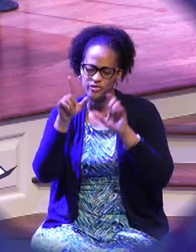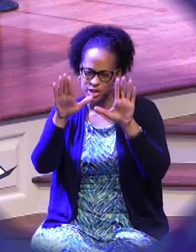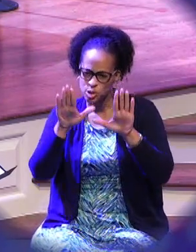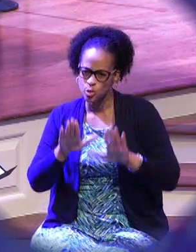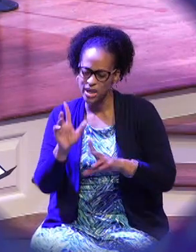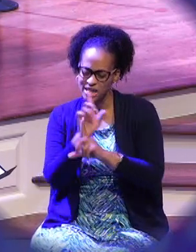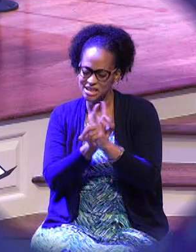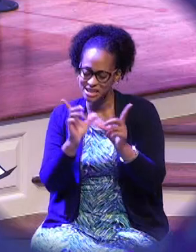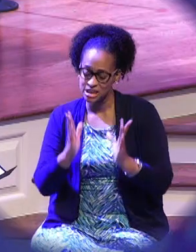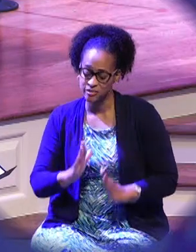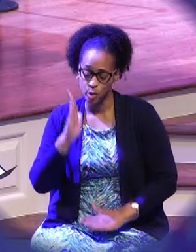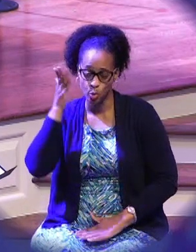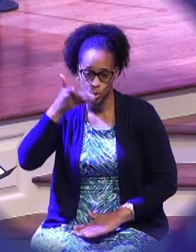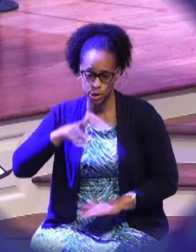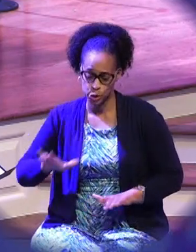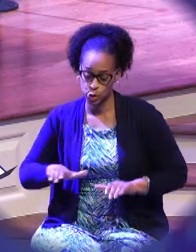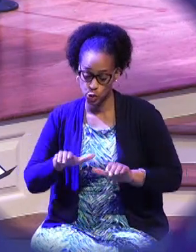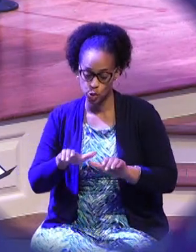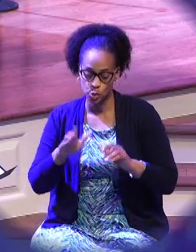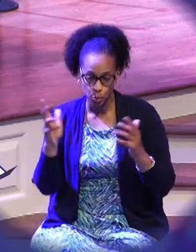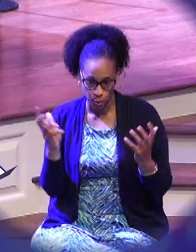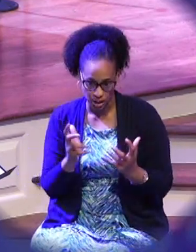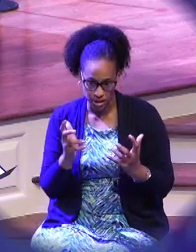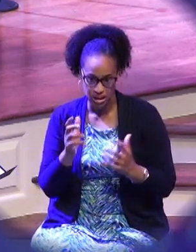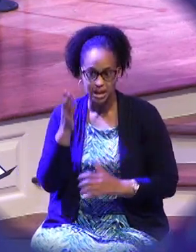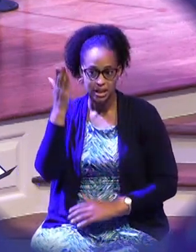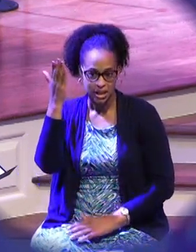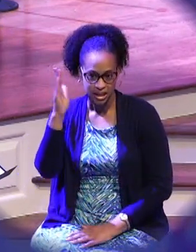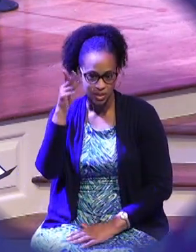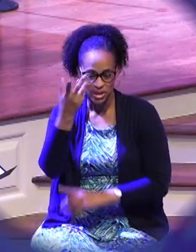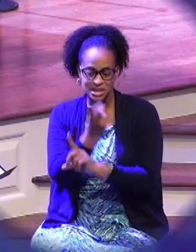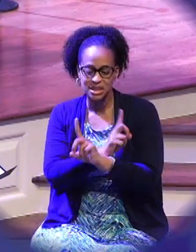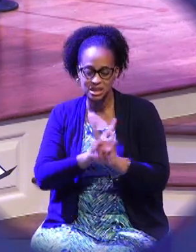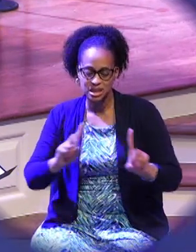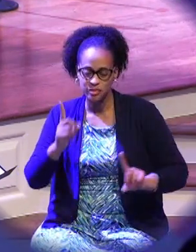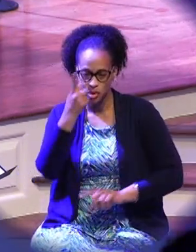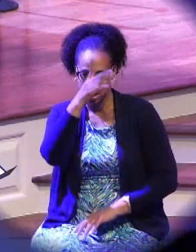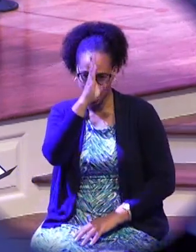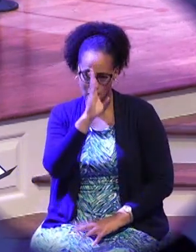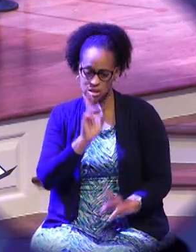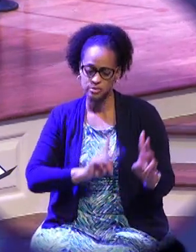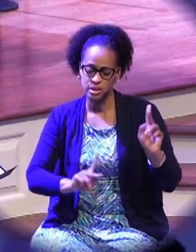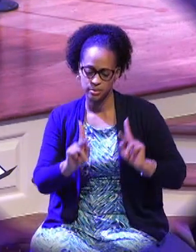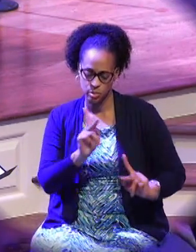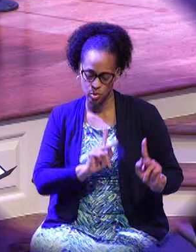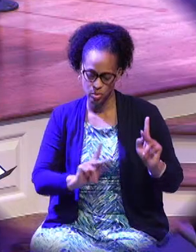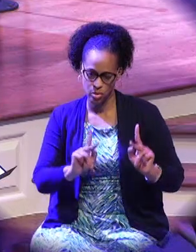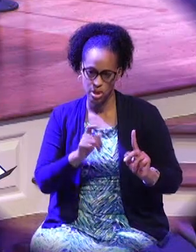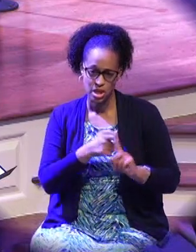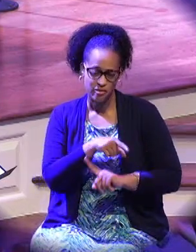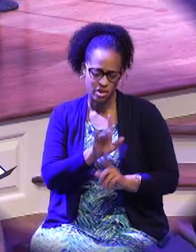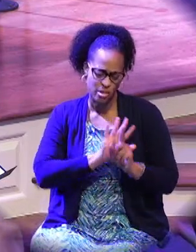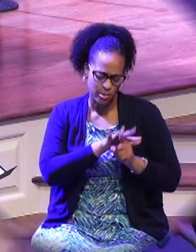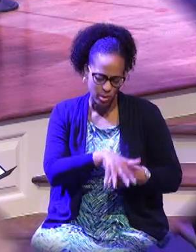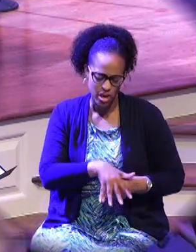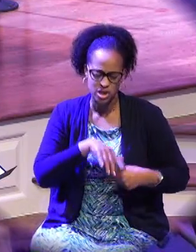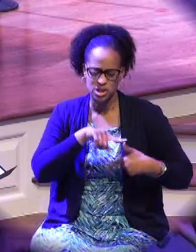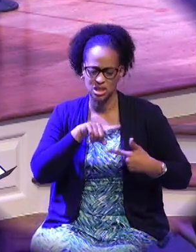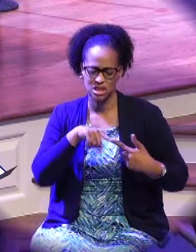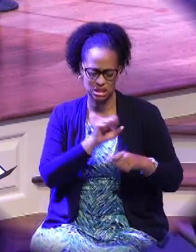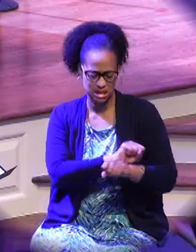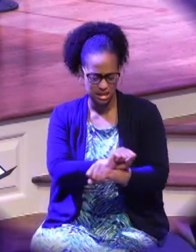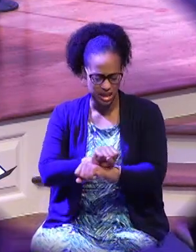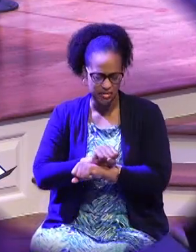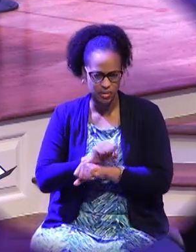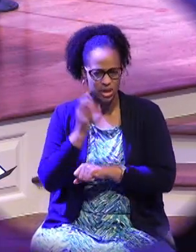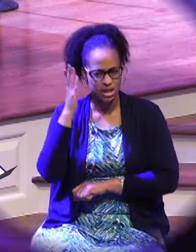deliverer would do, which is he would deliver God's people from oppression and slavery. He